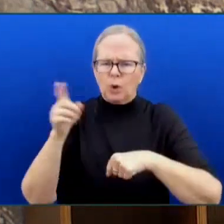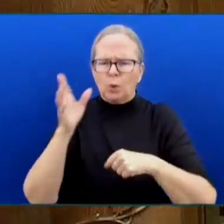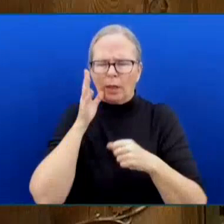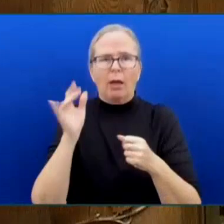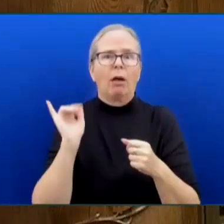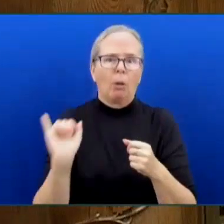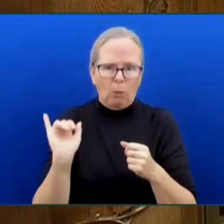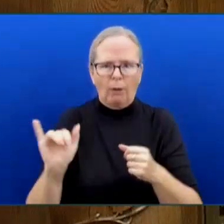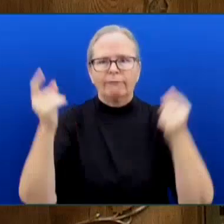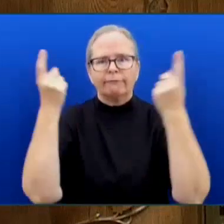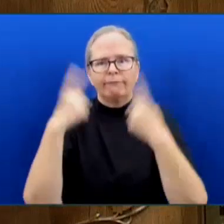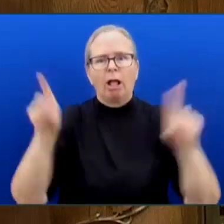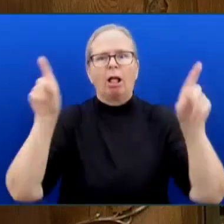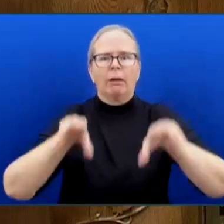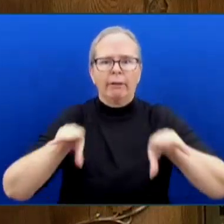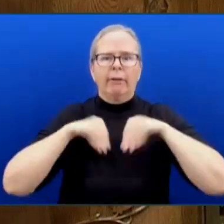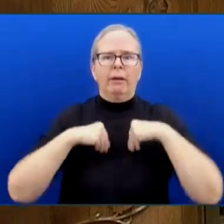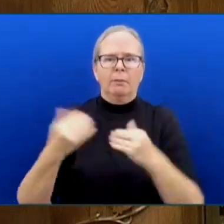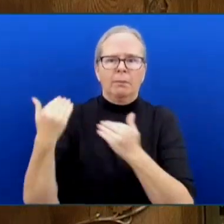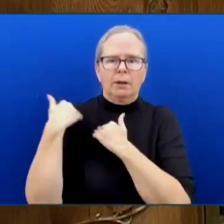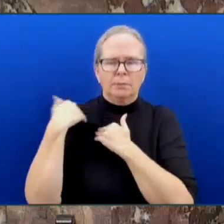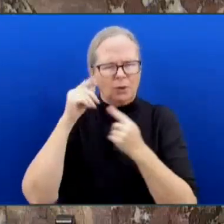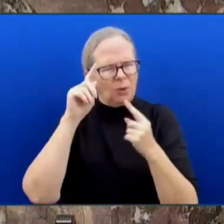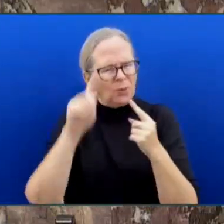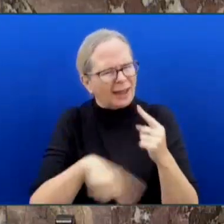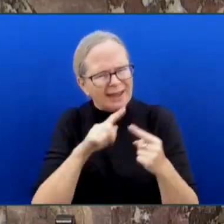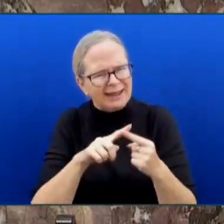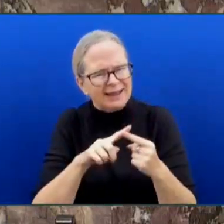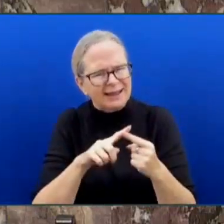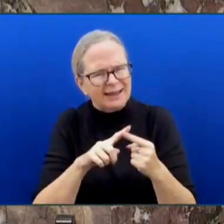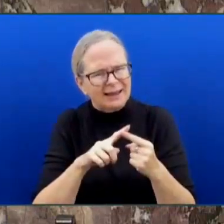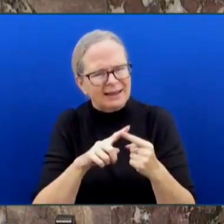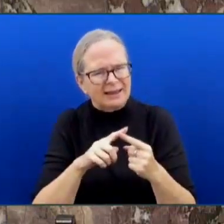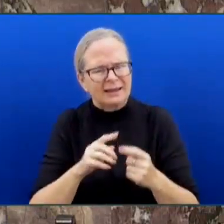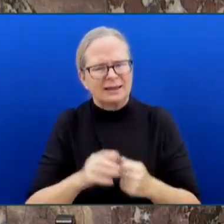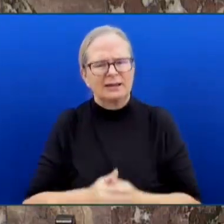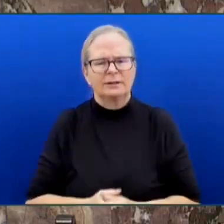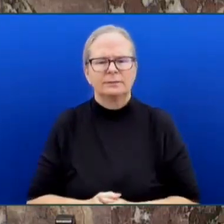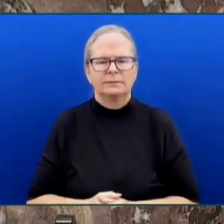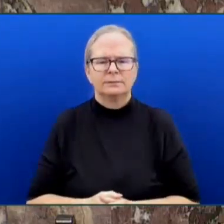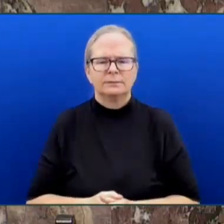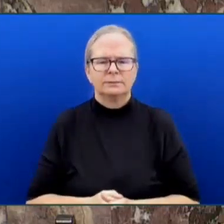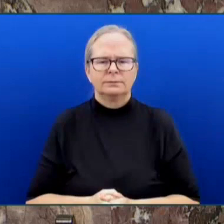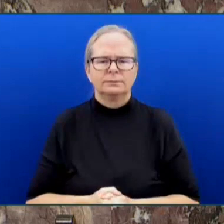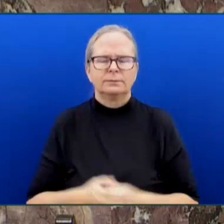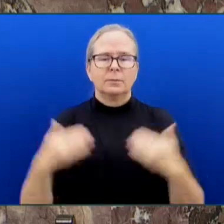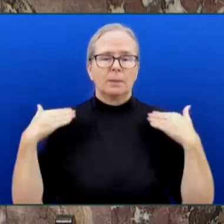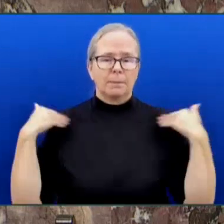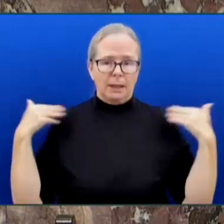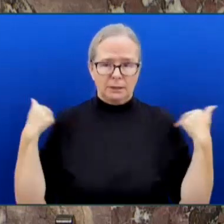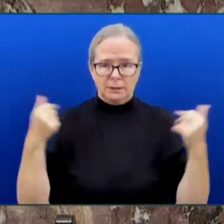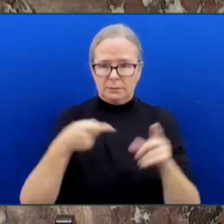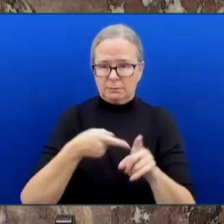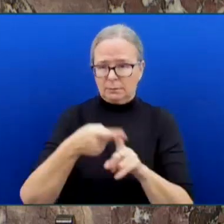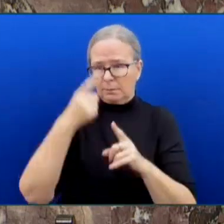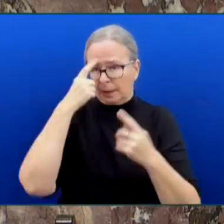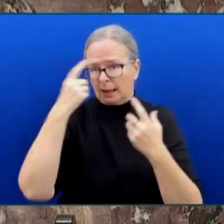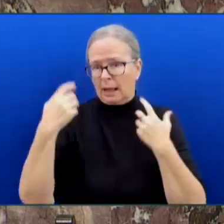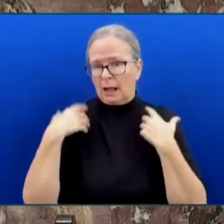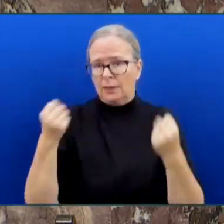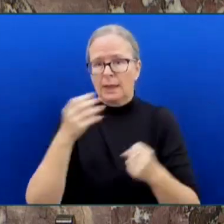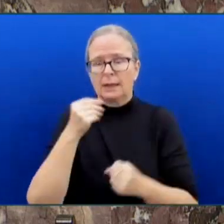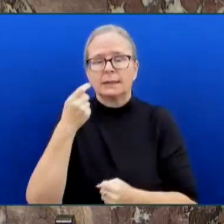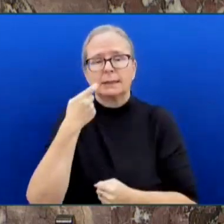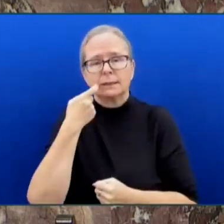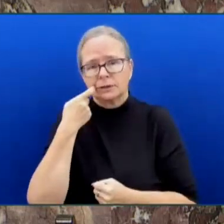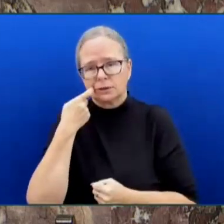Minister of Mental Health and Addictions. Thank you, Honourable Speaker. And I have to say, with all due respect, it's a bit rich coming from the party that closed the only youth detox centre